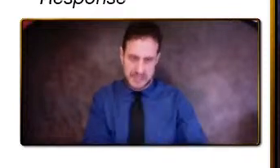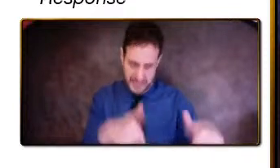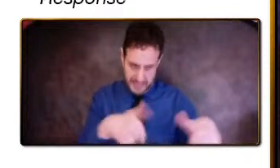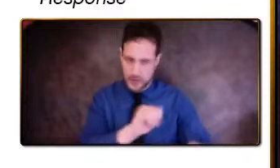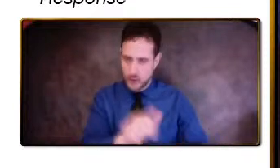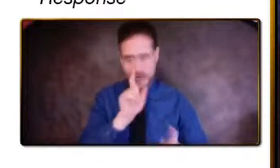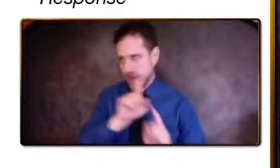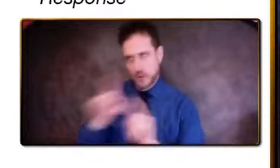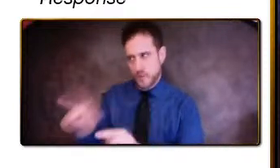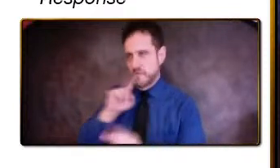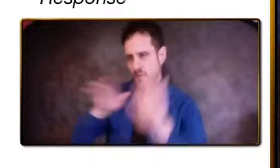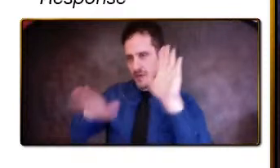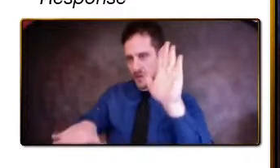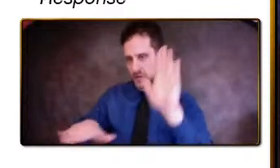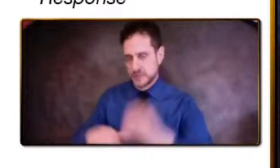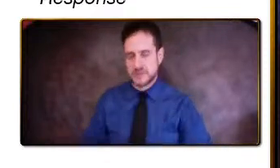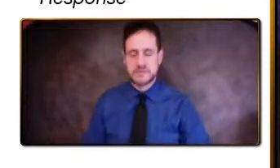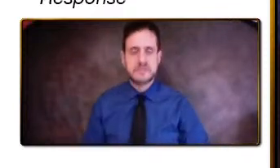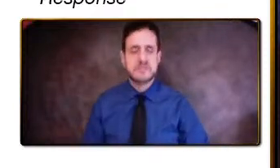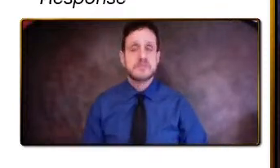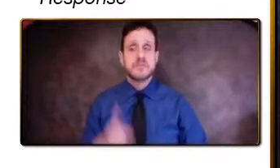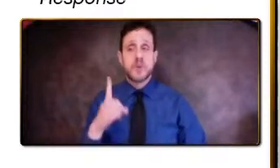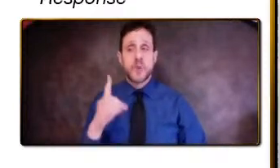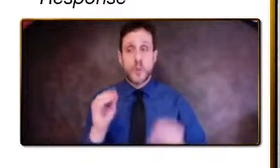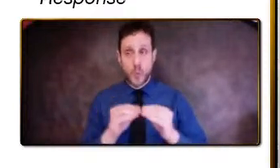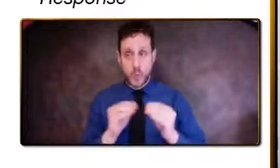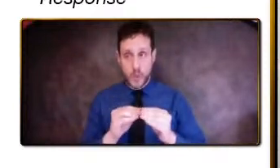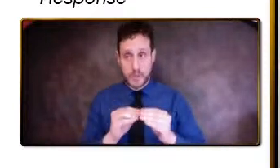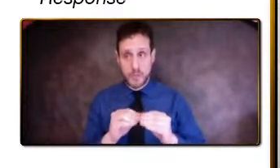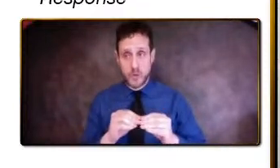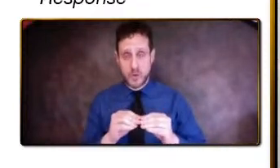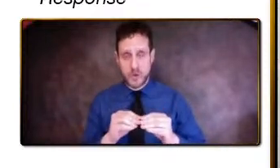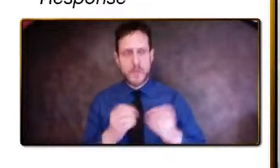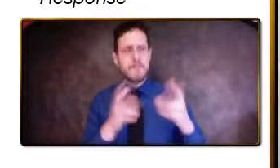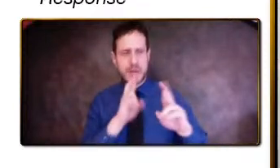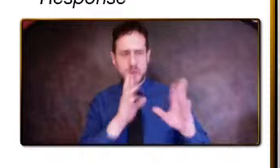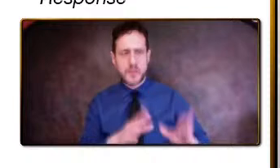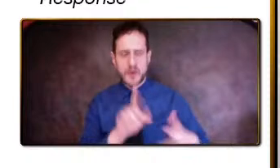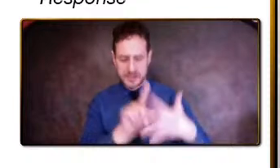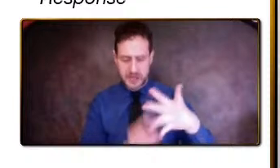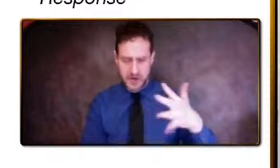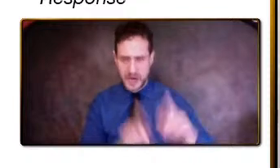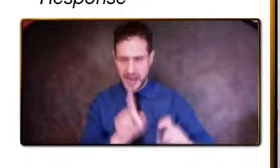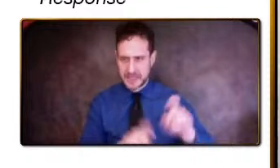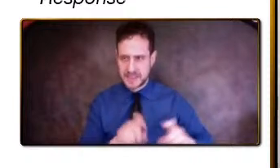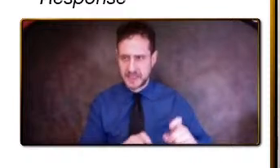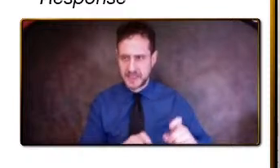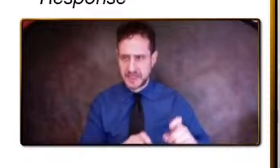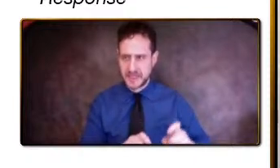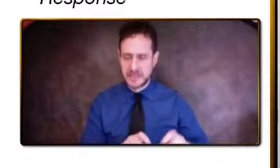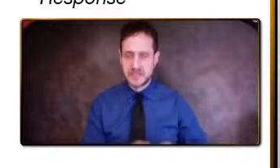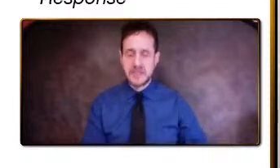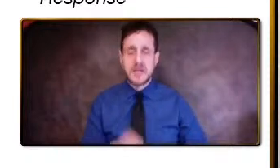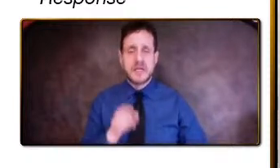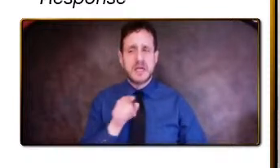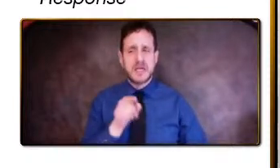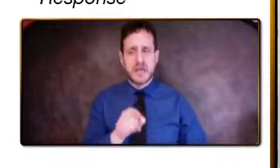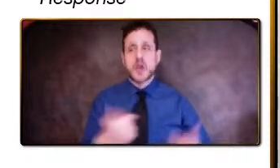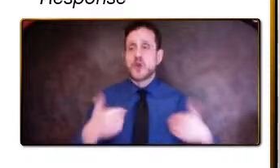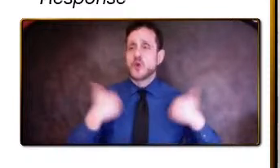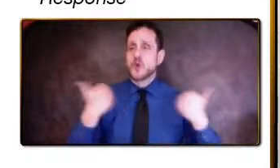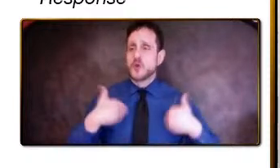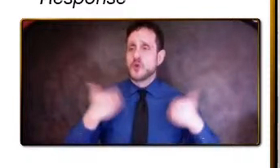And then one more mass question that we're getting from a lot of different reporters is the question about youth sports and how